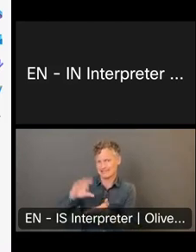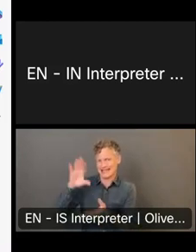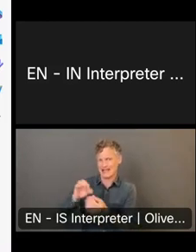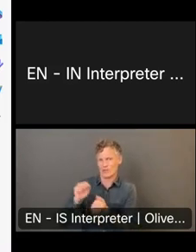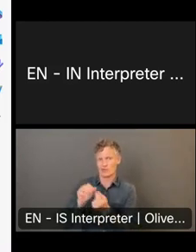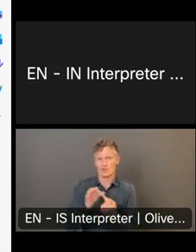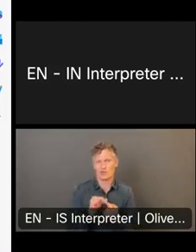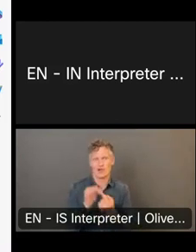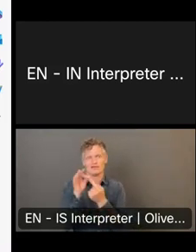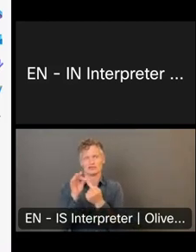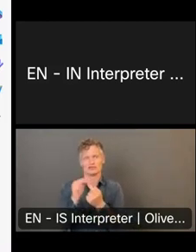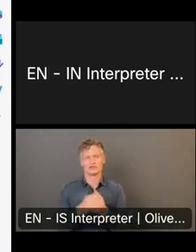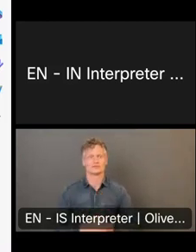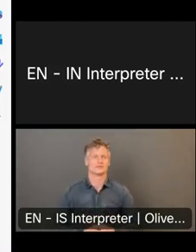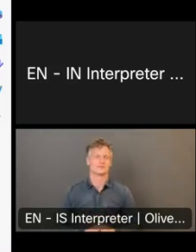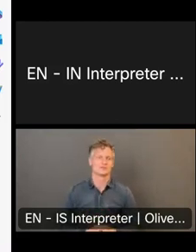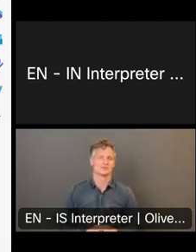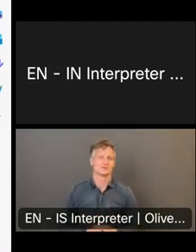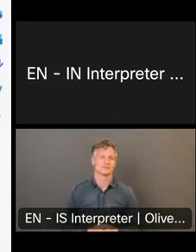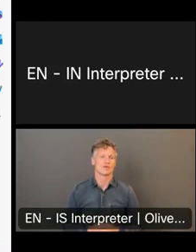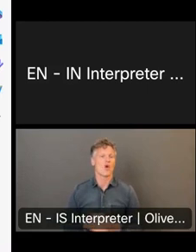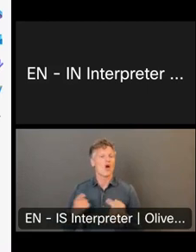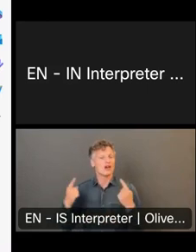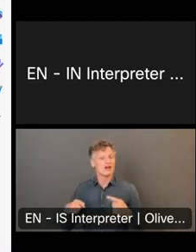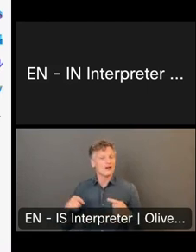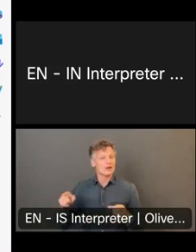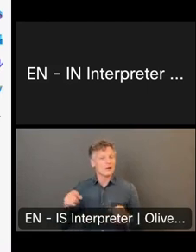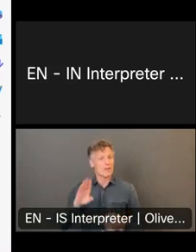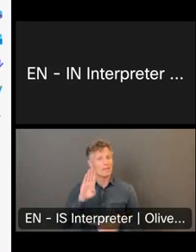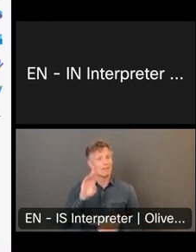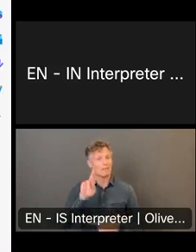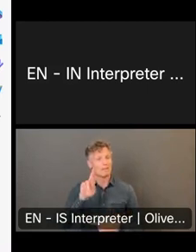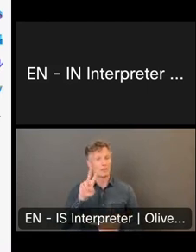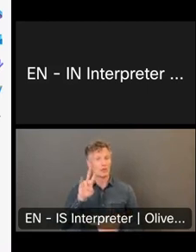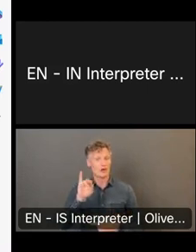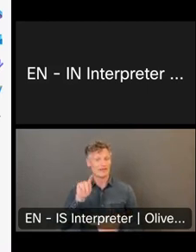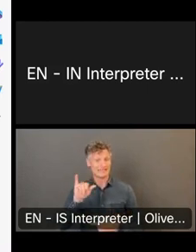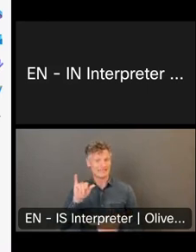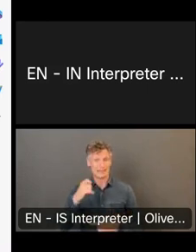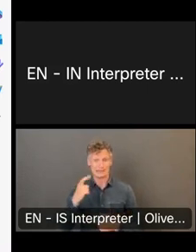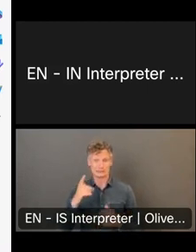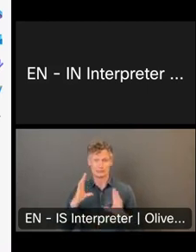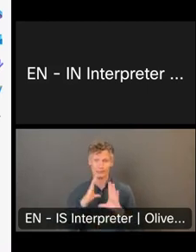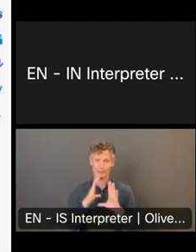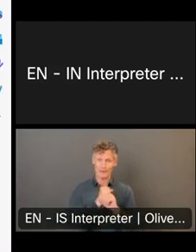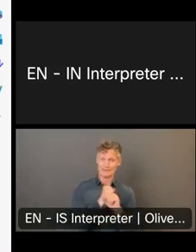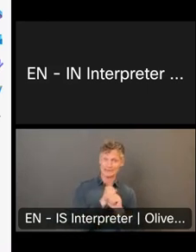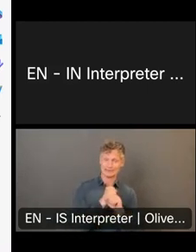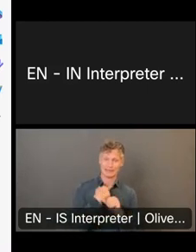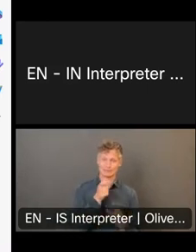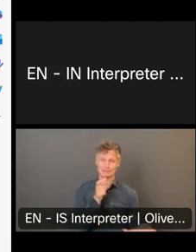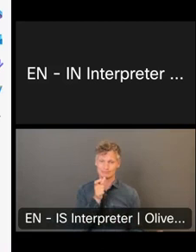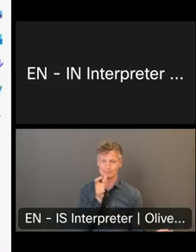saying more than the occasion demands. Well, that's not really brevity. It's a single principle, perhaps, that plays off